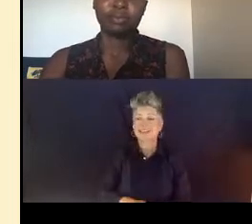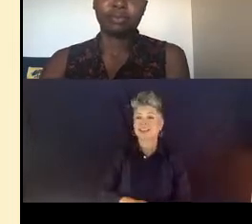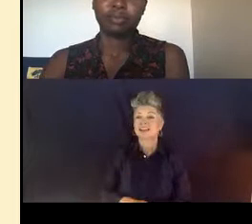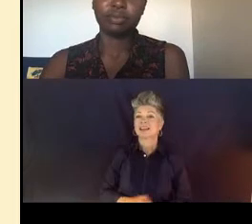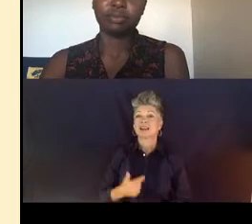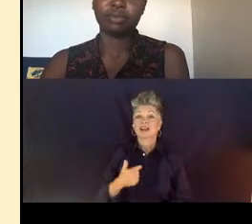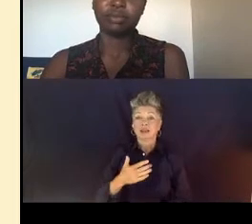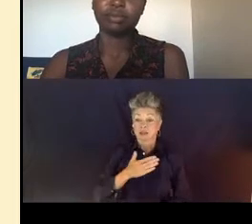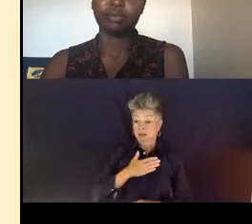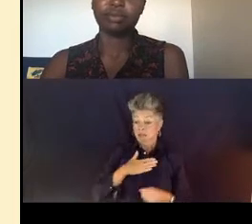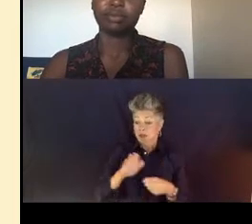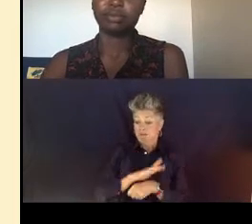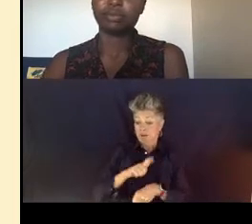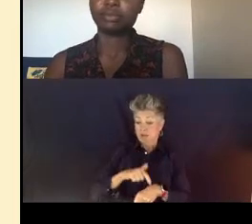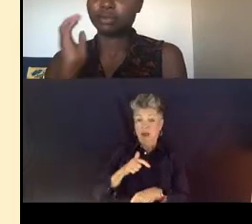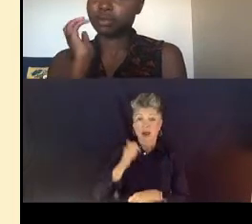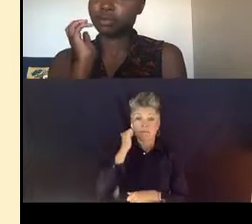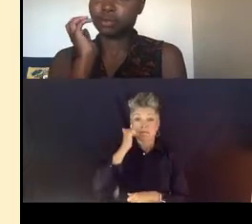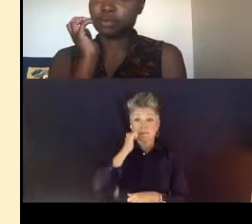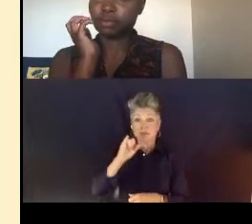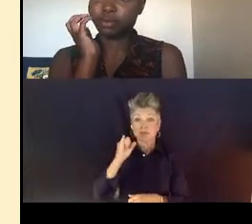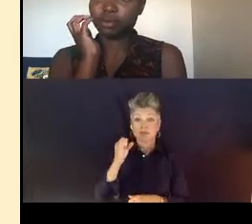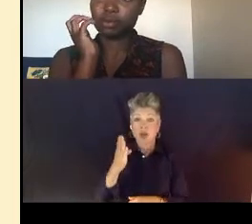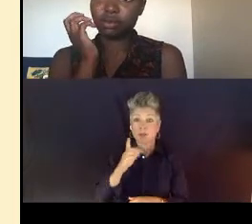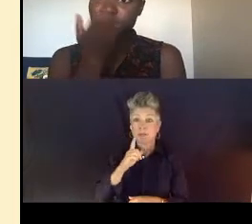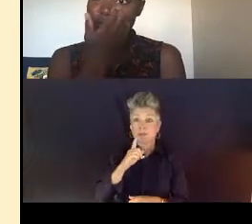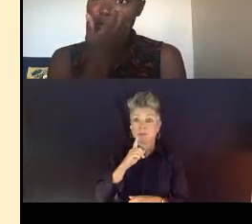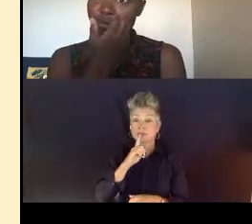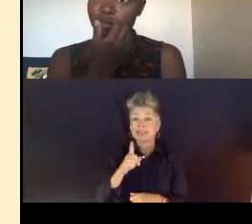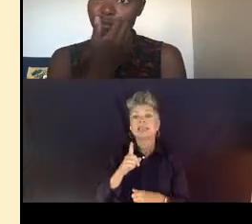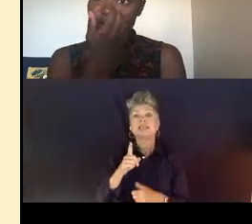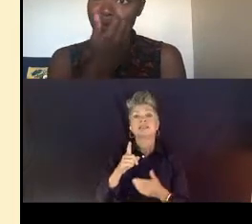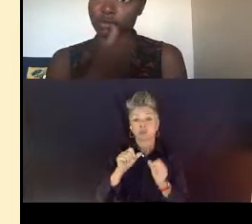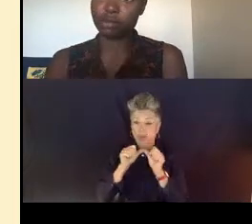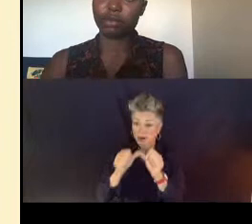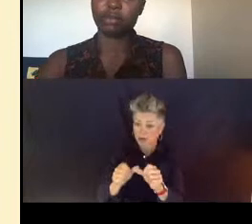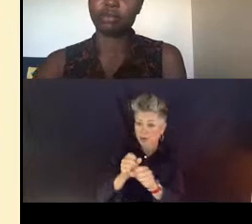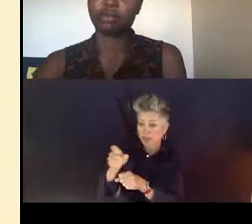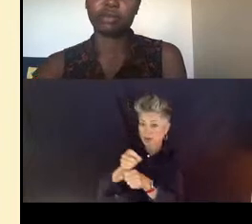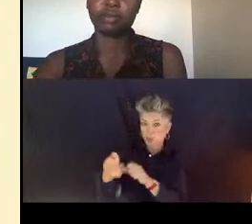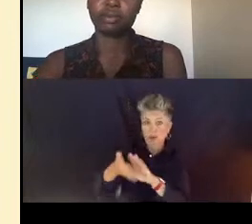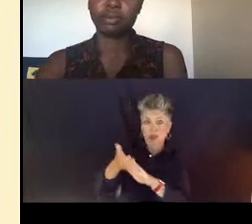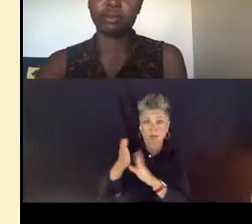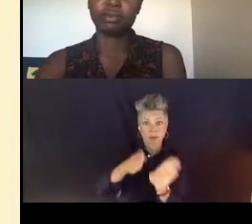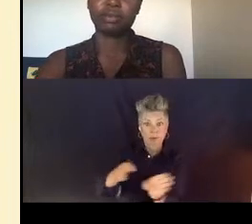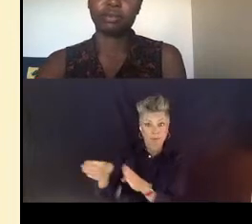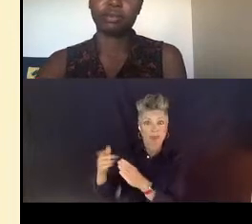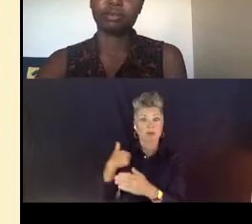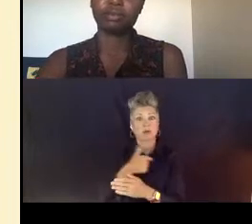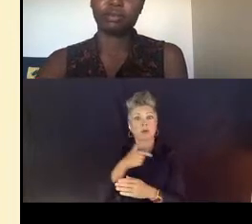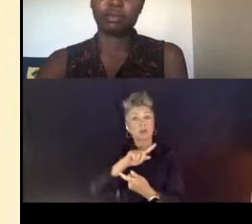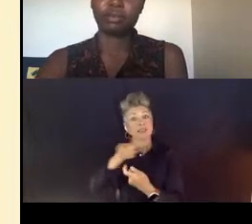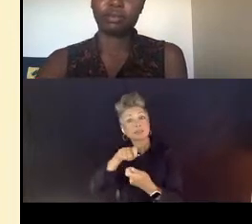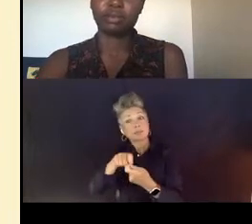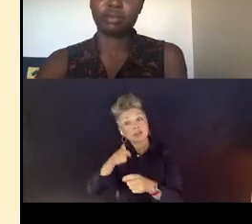My full-time day-to-day job is to really carry out an annual operating plan where we specialize in community